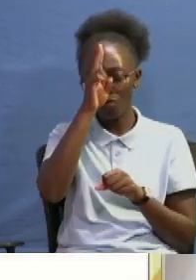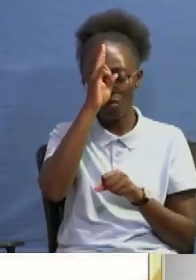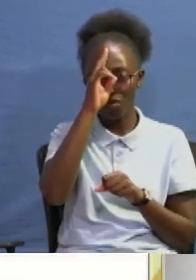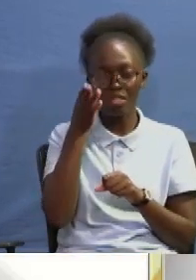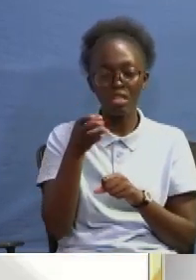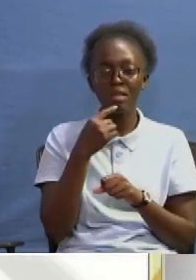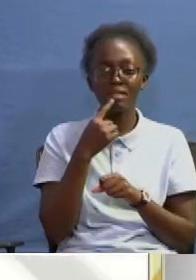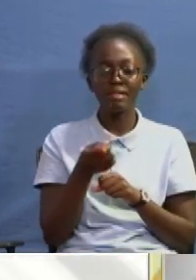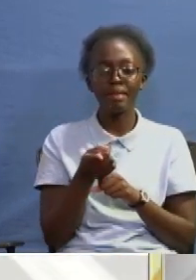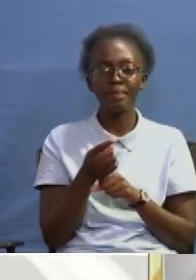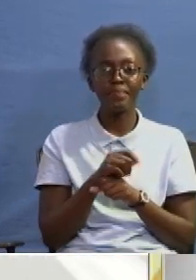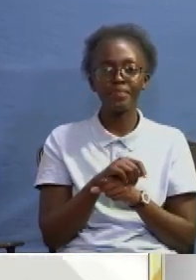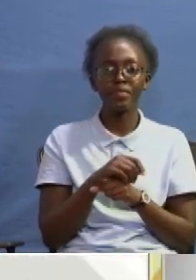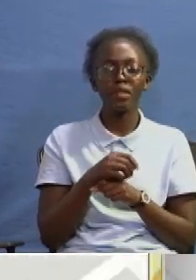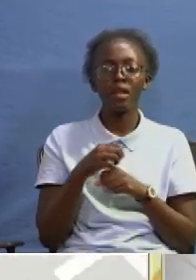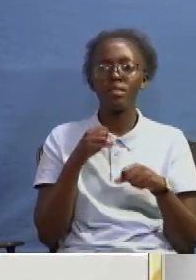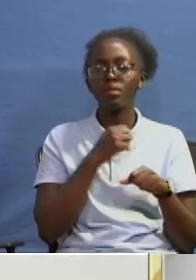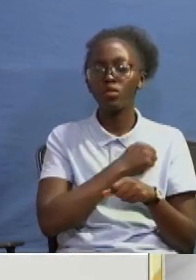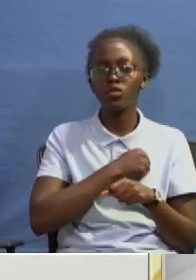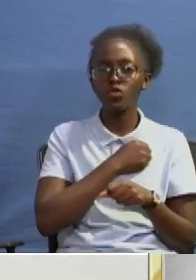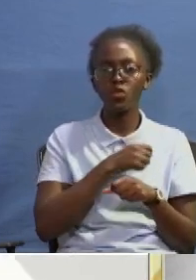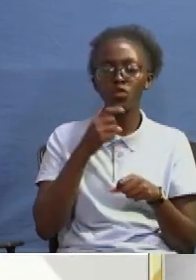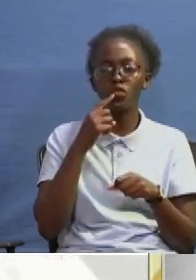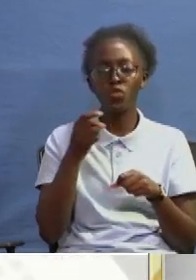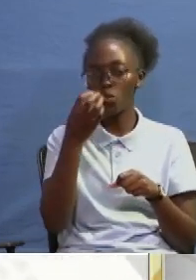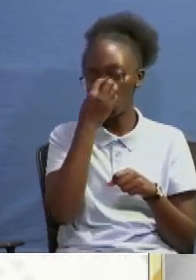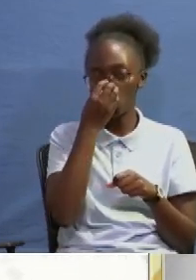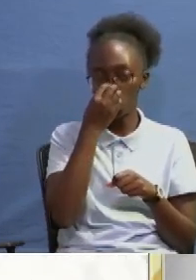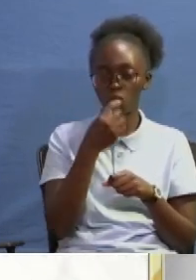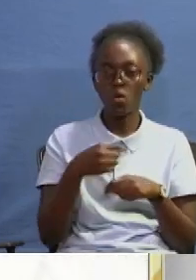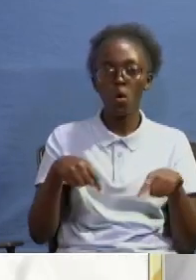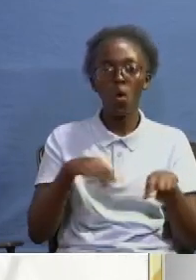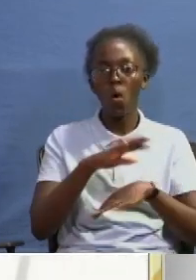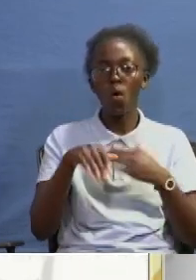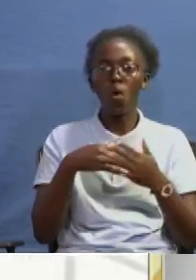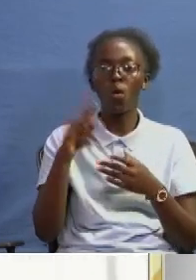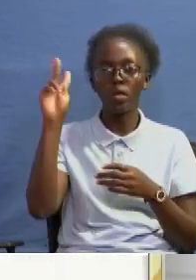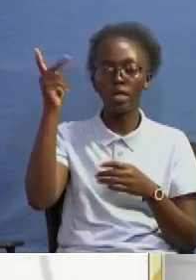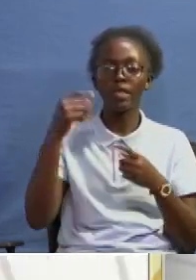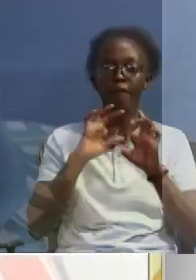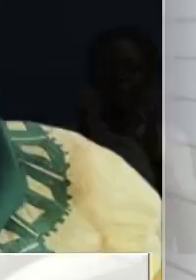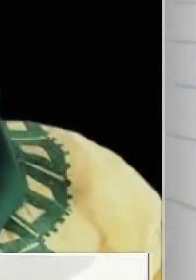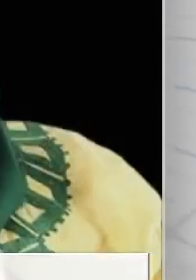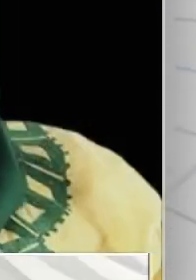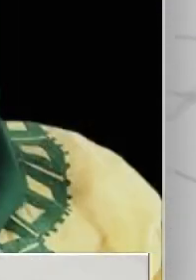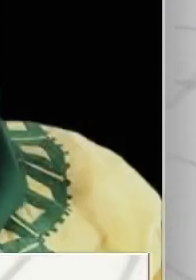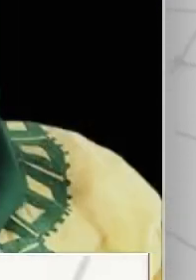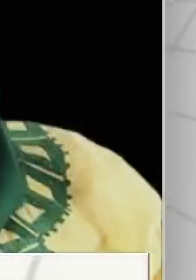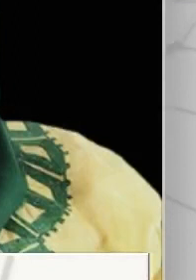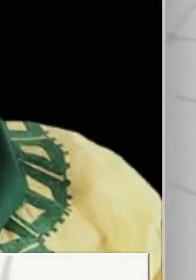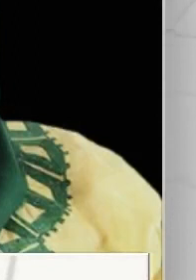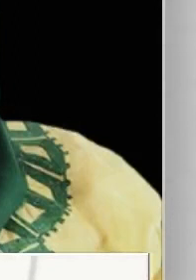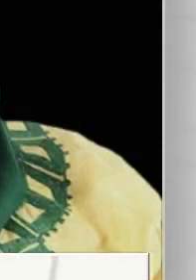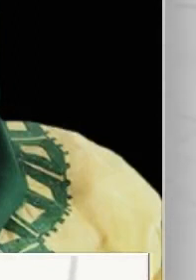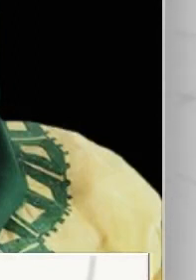message, Suluhu sent her condolences to President William Ruto, all Kenyans, family, relatives, and friends of all those who